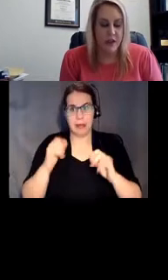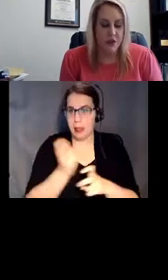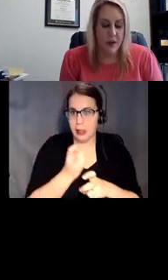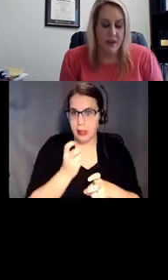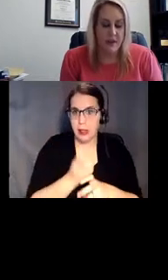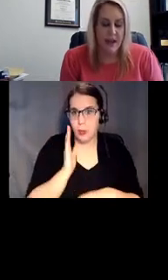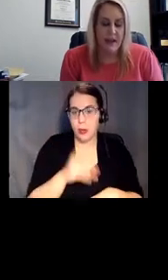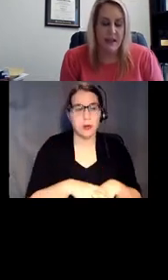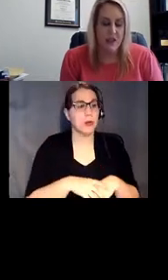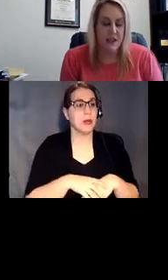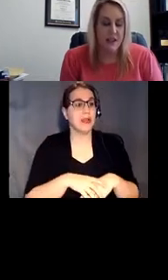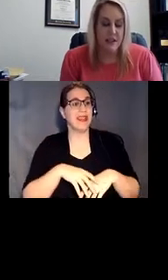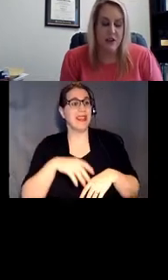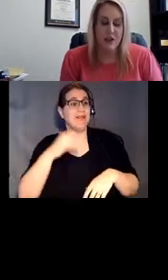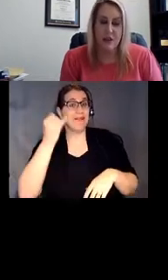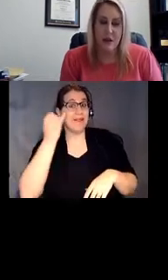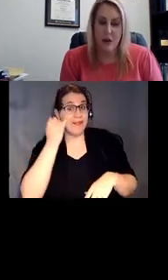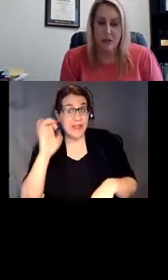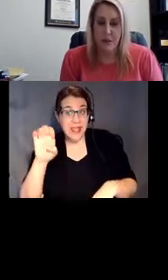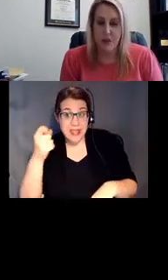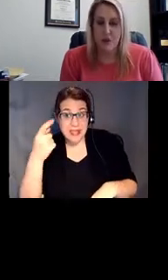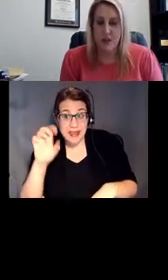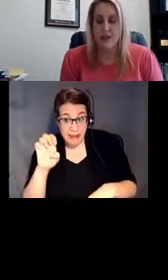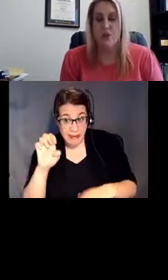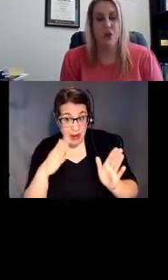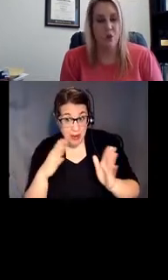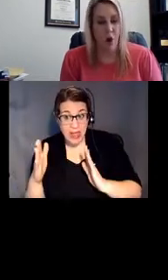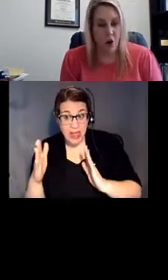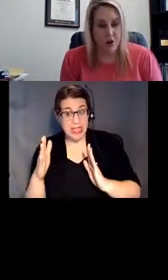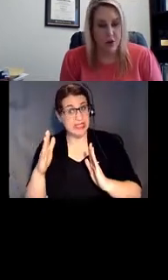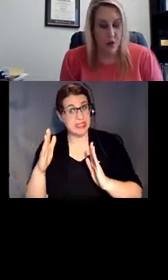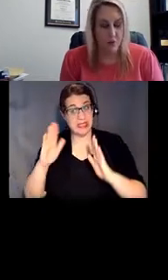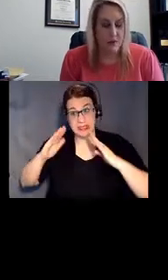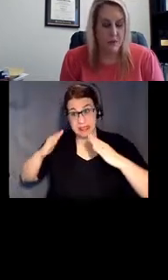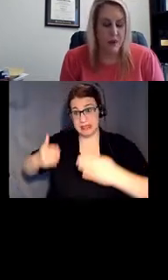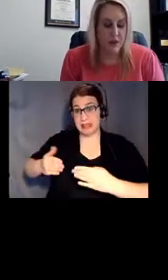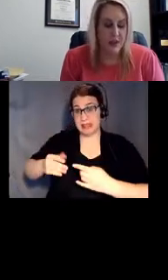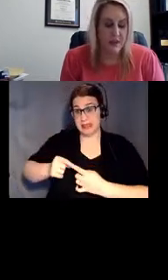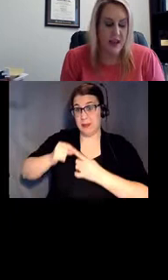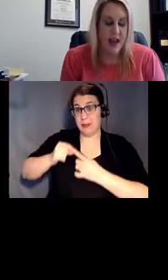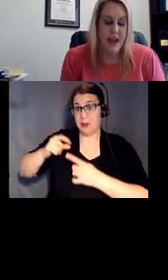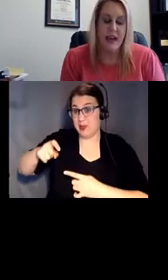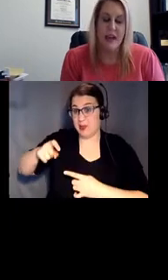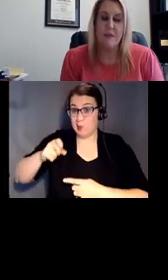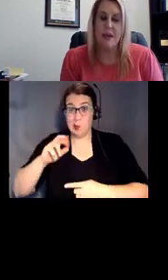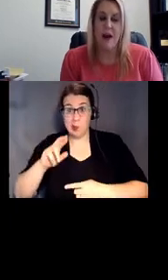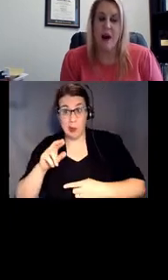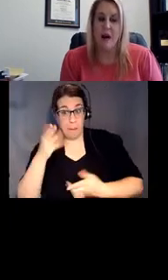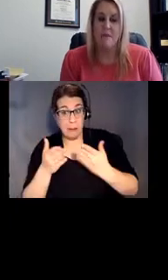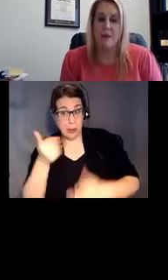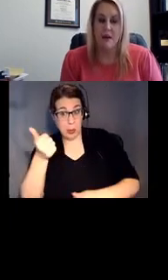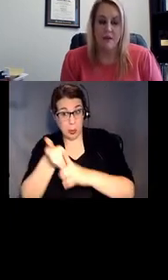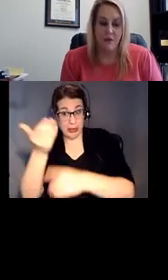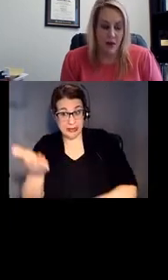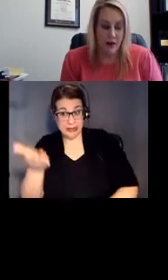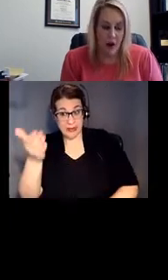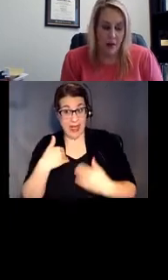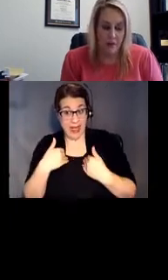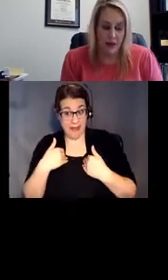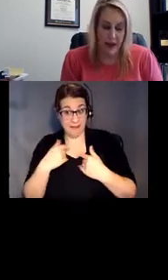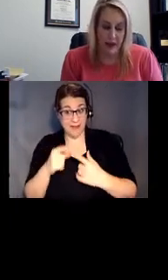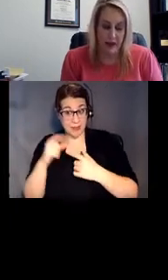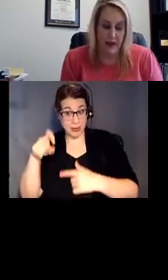financial management needs to consider someone with special needs, or you are someone with special needs, it can become